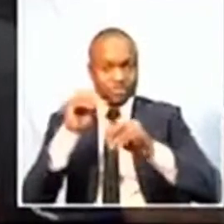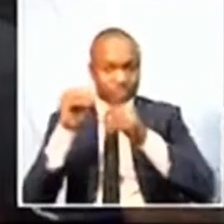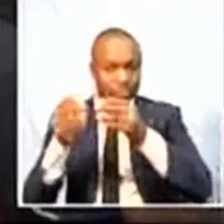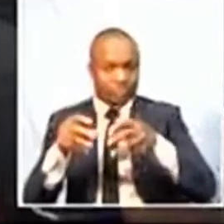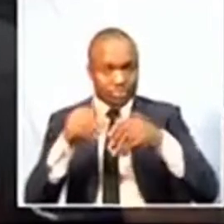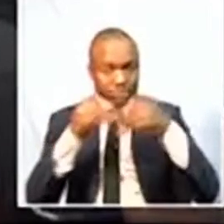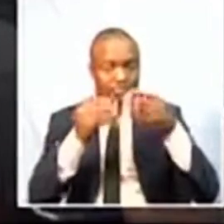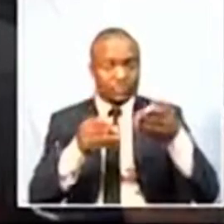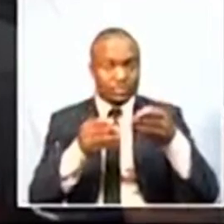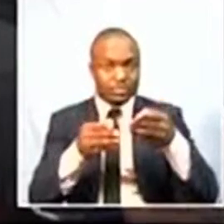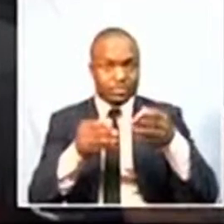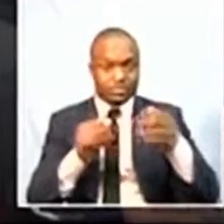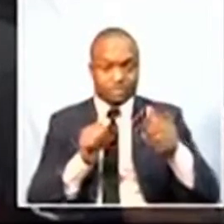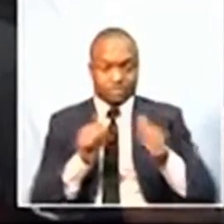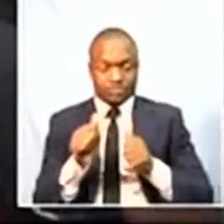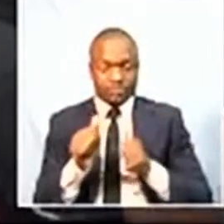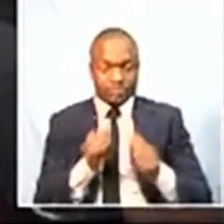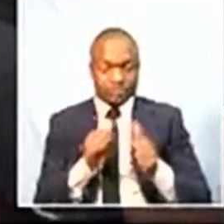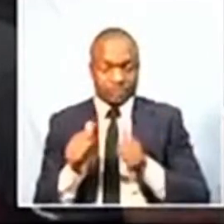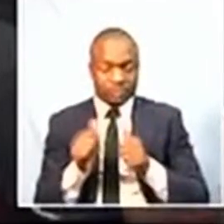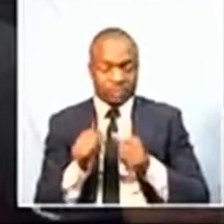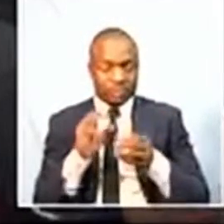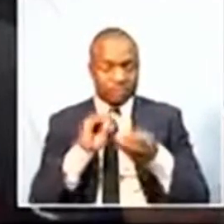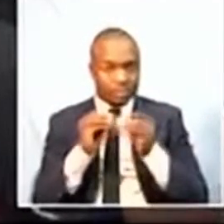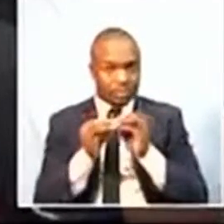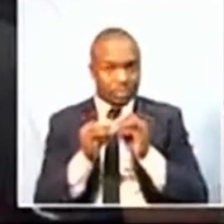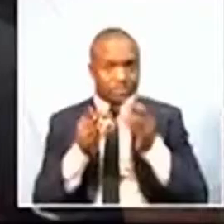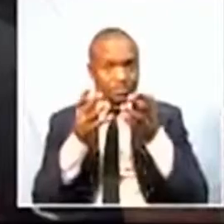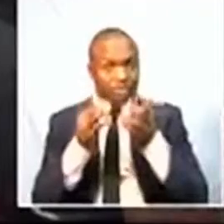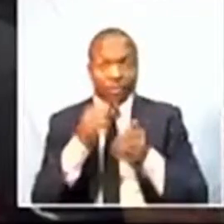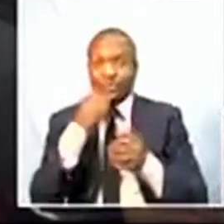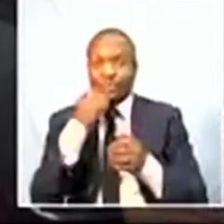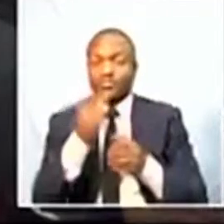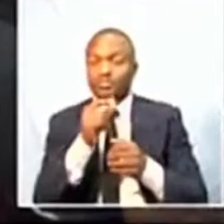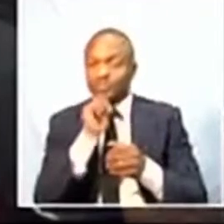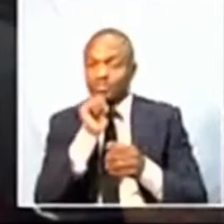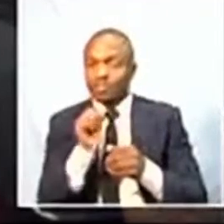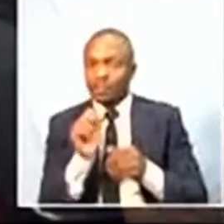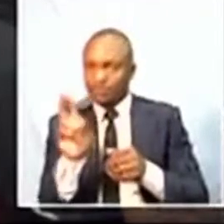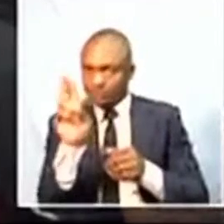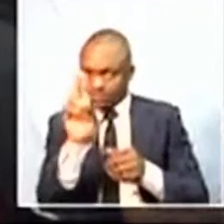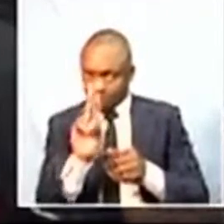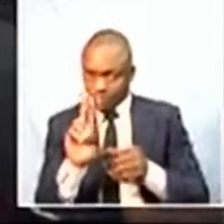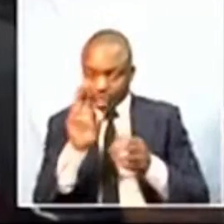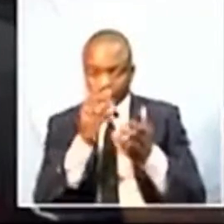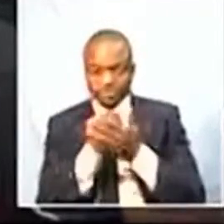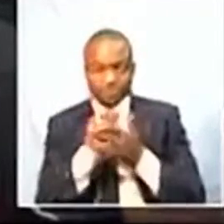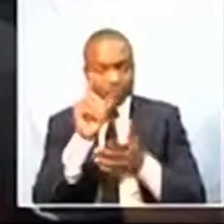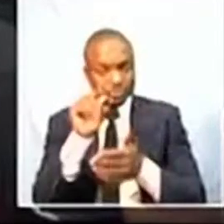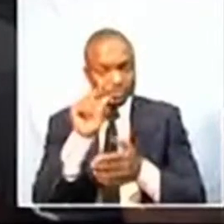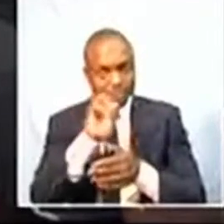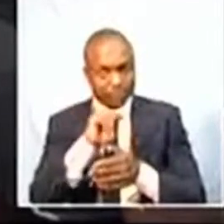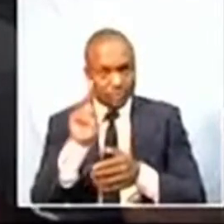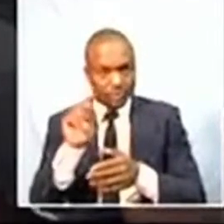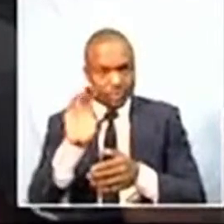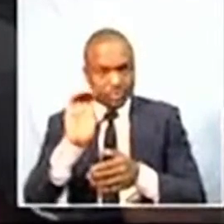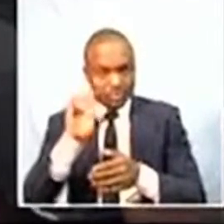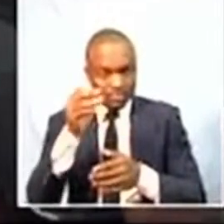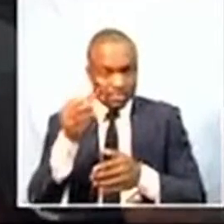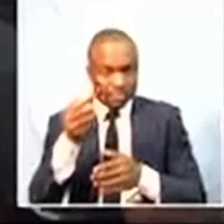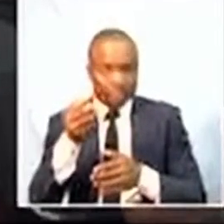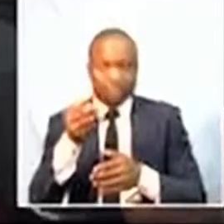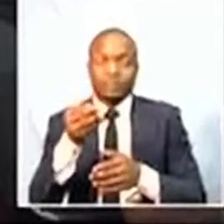expenditure on administration amount and wishes to state that the unspent funds from the 2022 Constituent